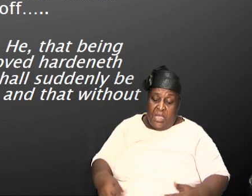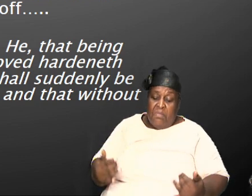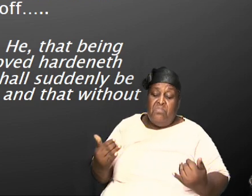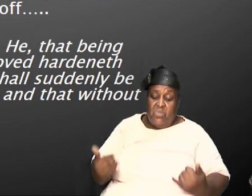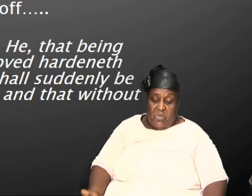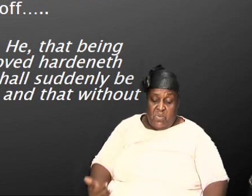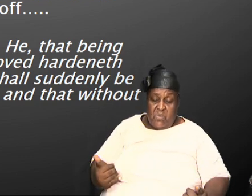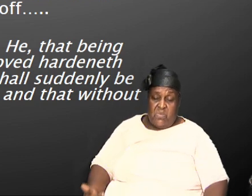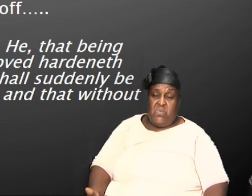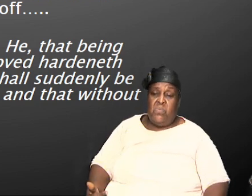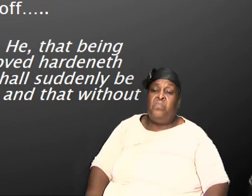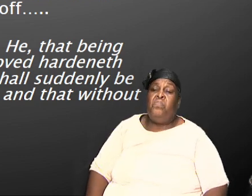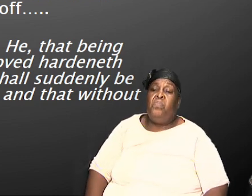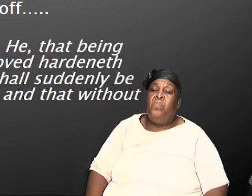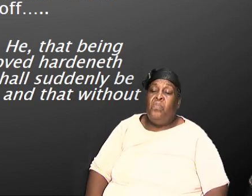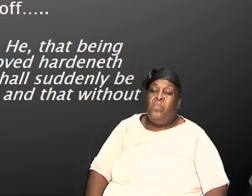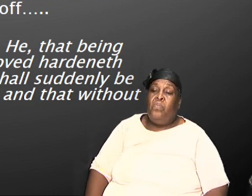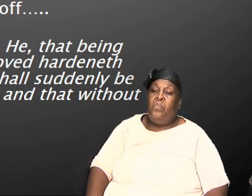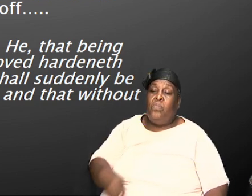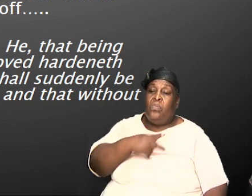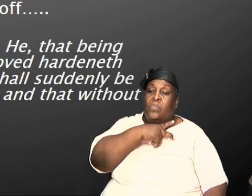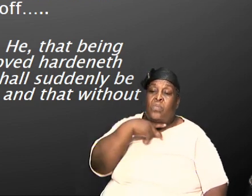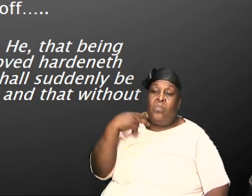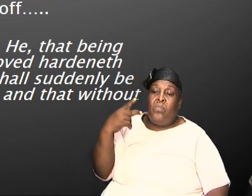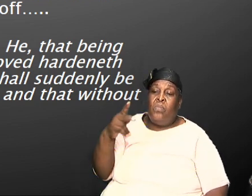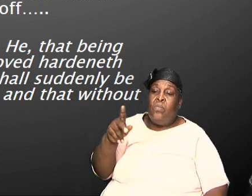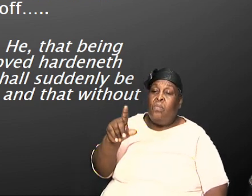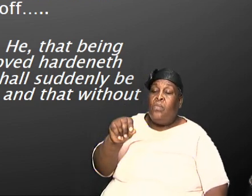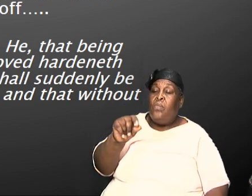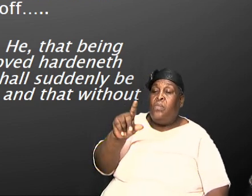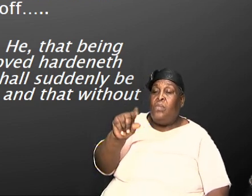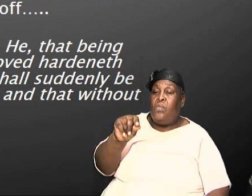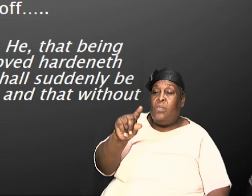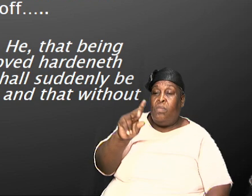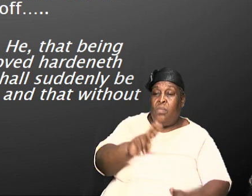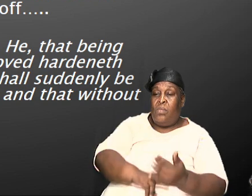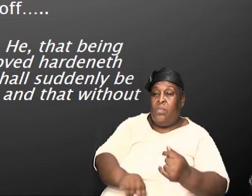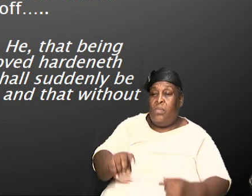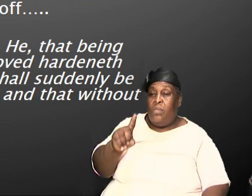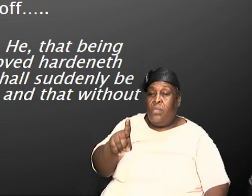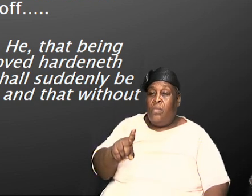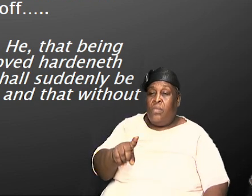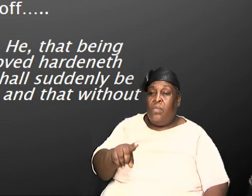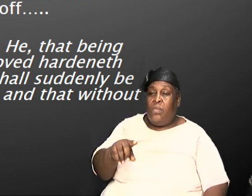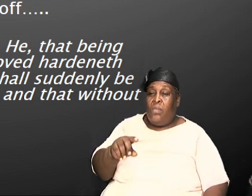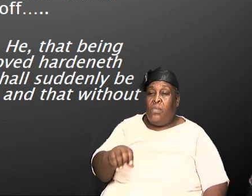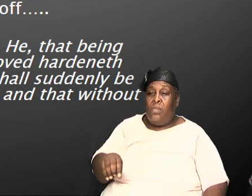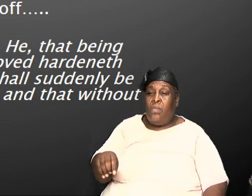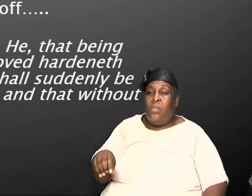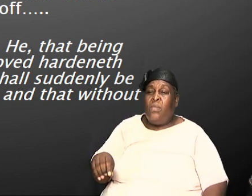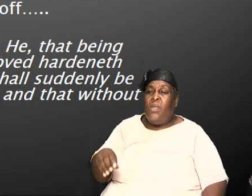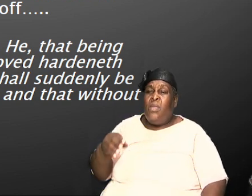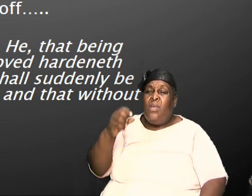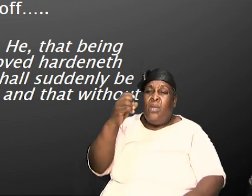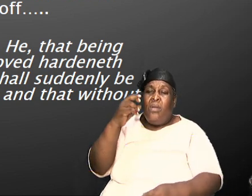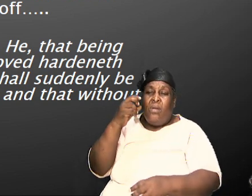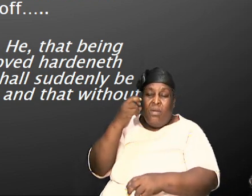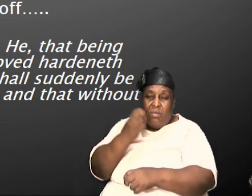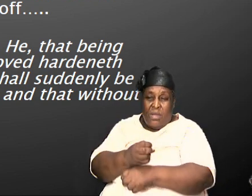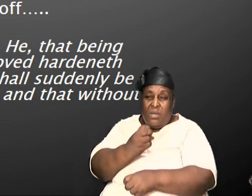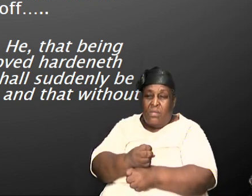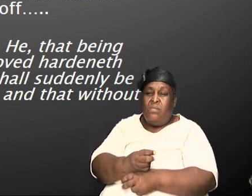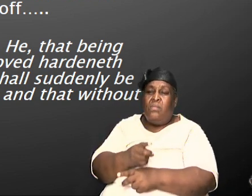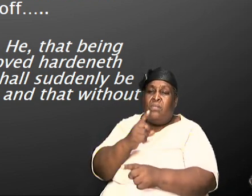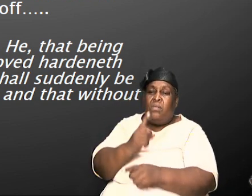forever, like I said. Proverbs 29, verse 1. He that being often received, hardeneth his